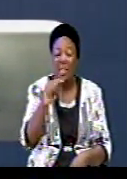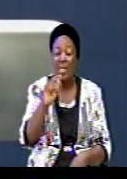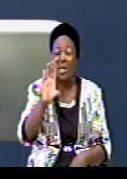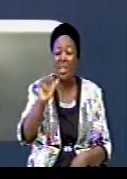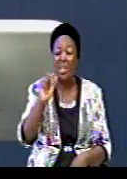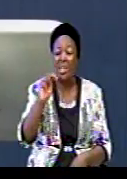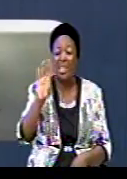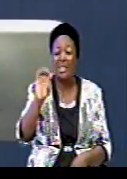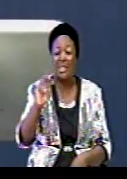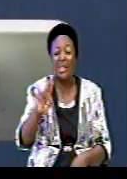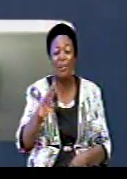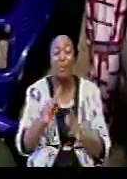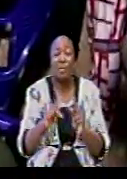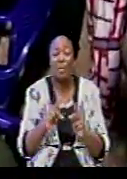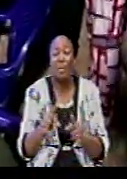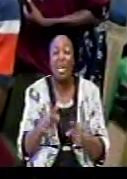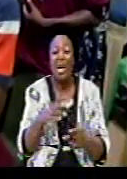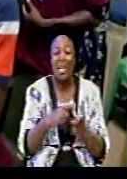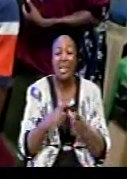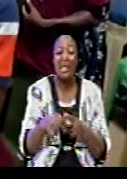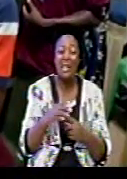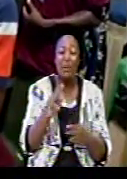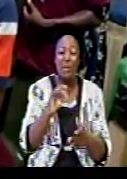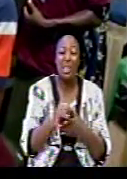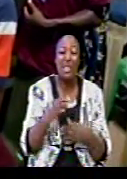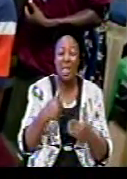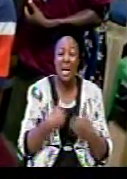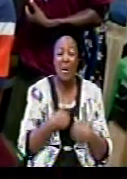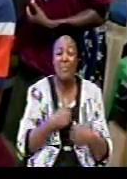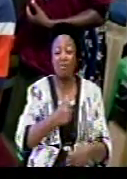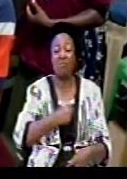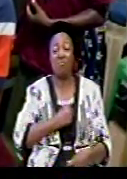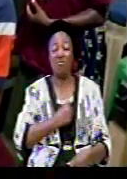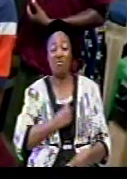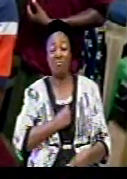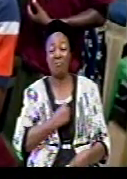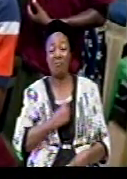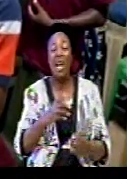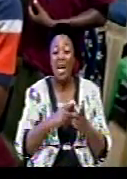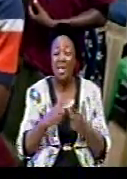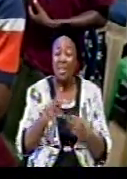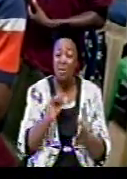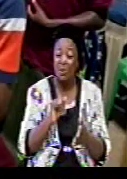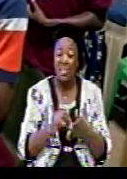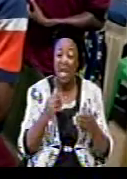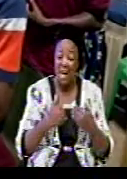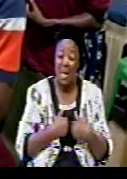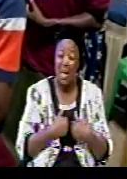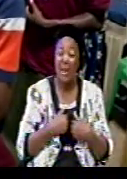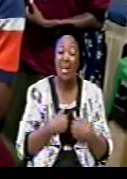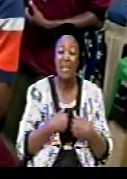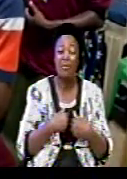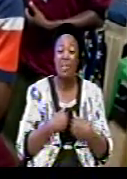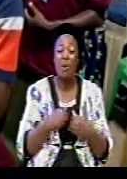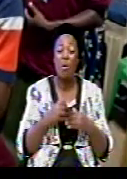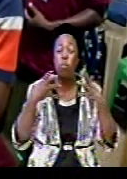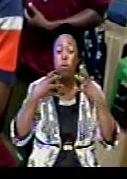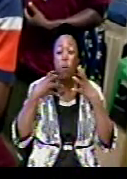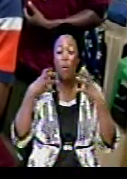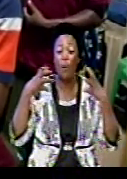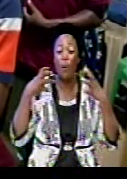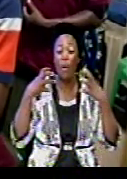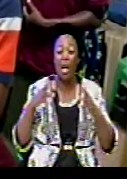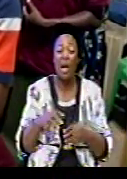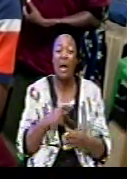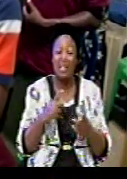from heaven. Miracle walking virtue from heaven. Mountain moving virtue